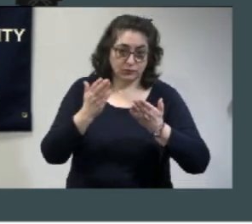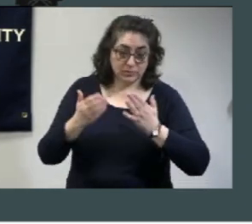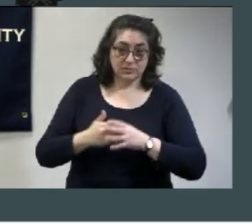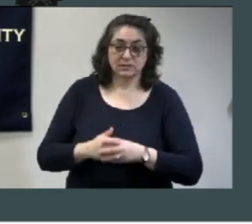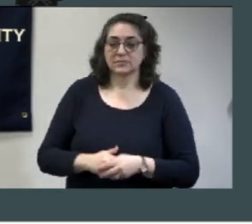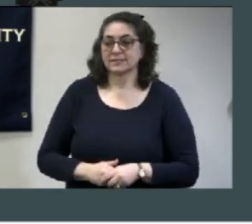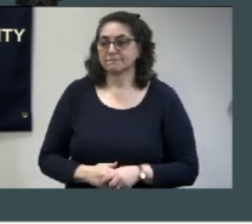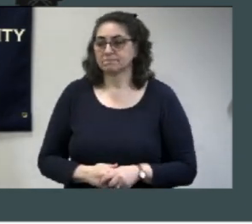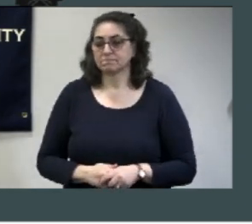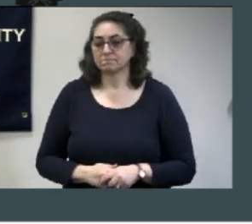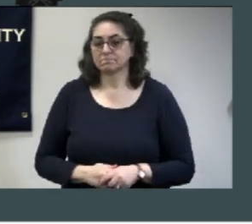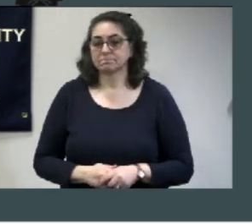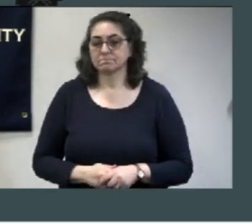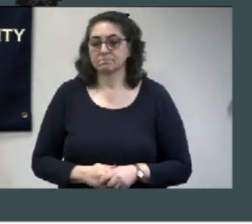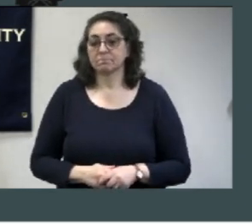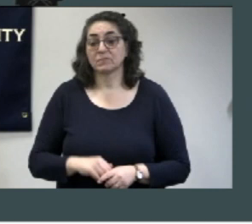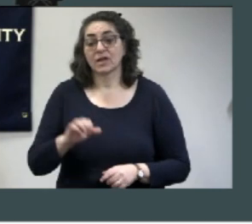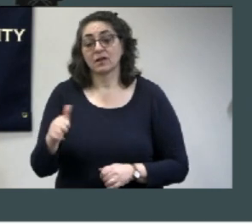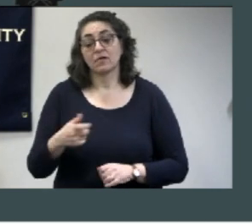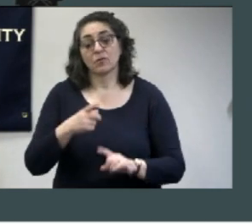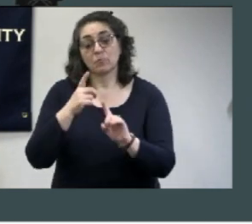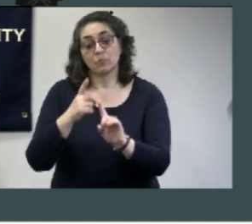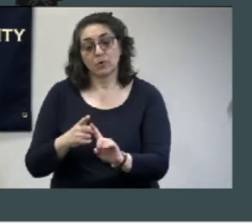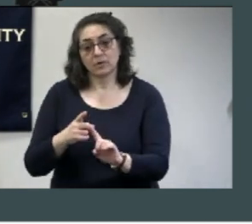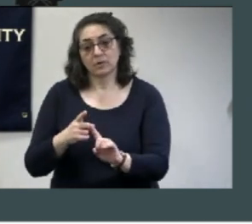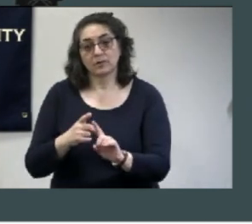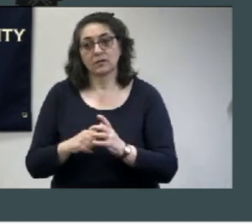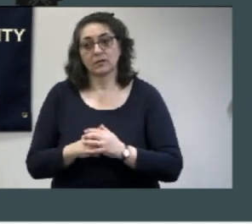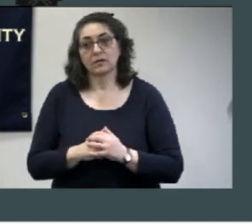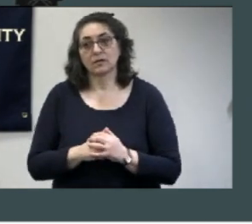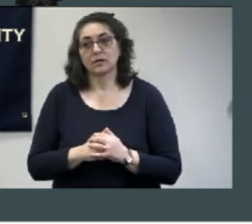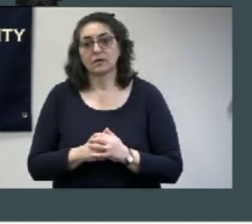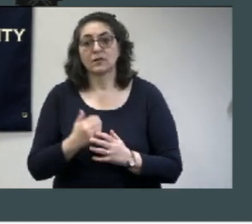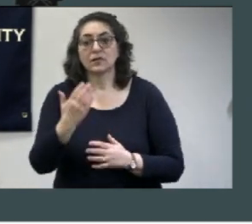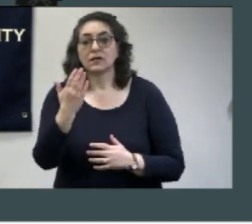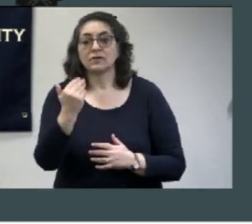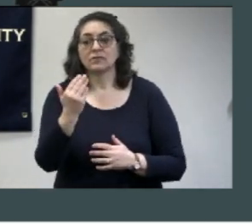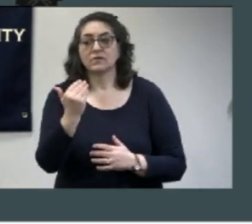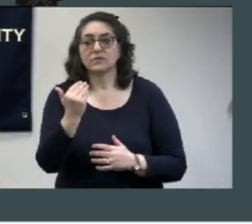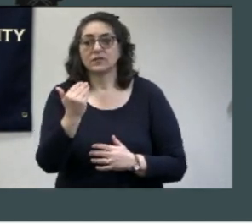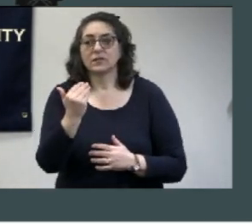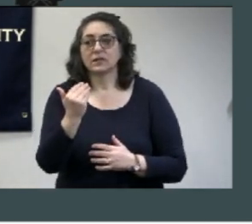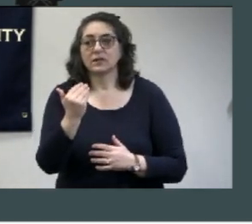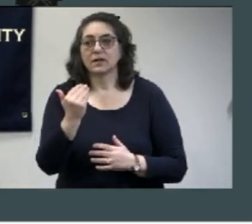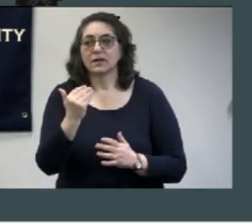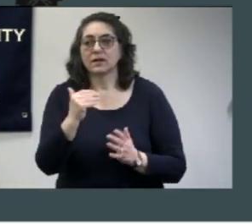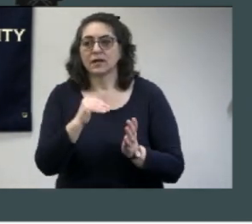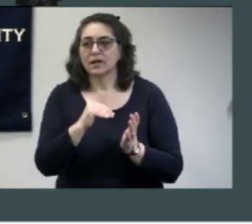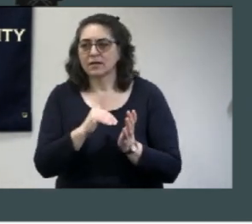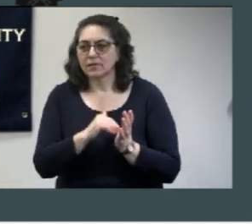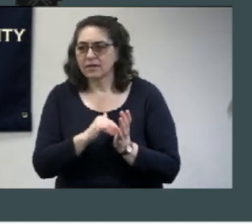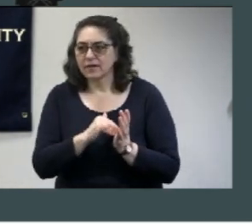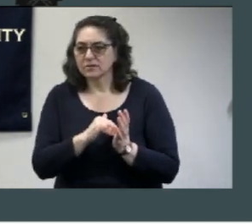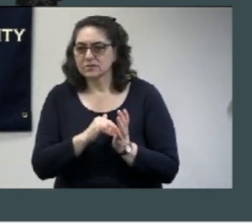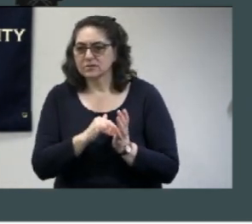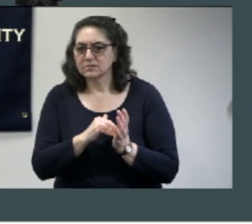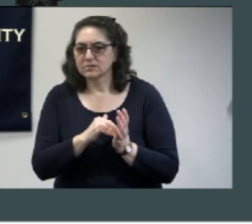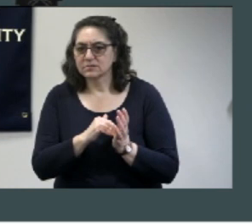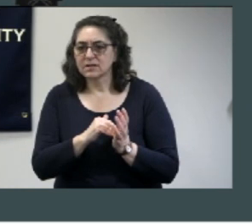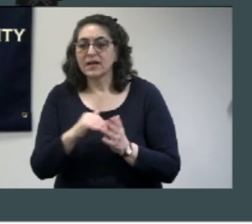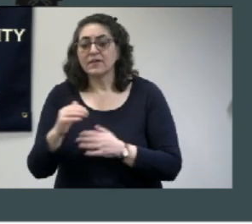Another important point I like to share is the 15,000 fish that were stocked in our